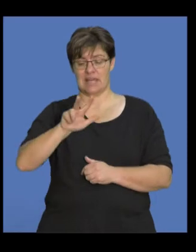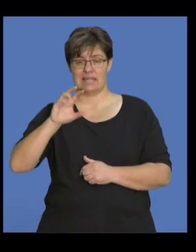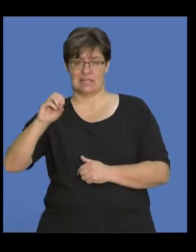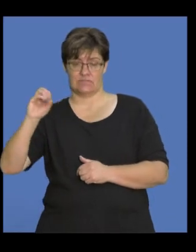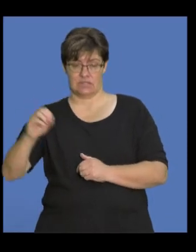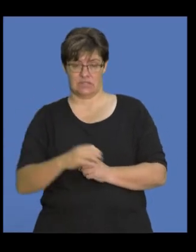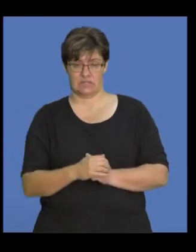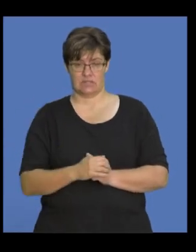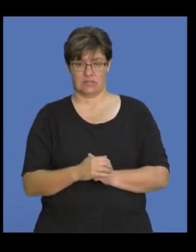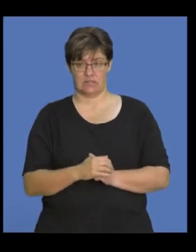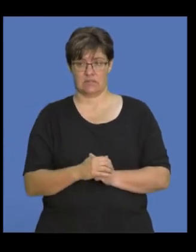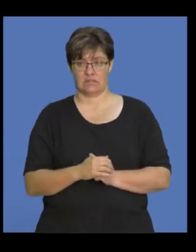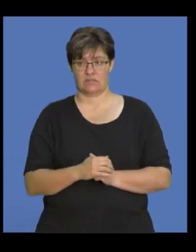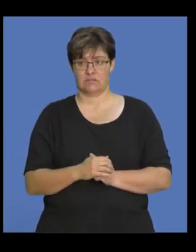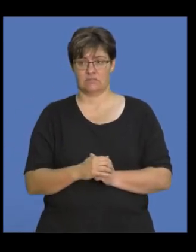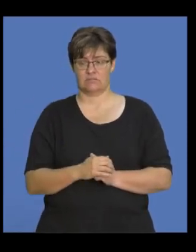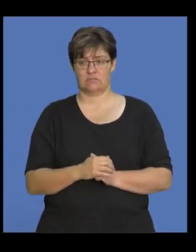649,800, right?